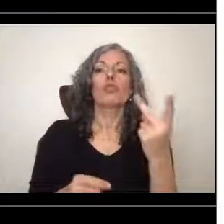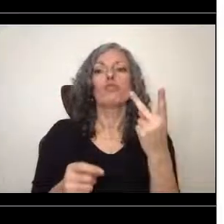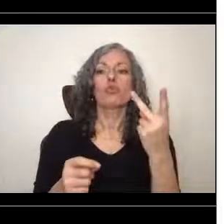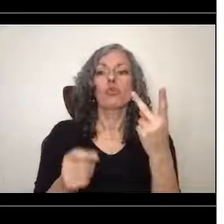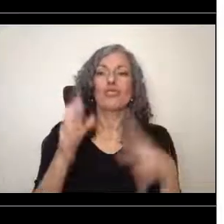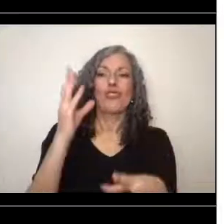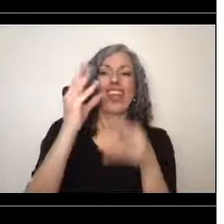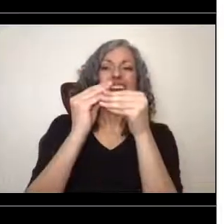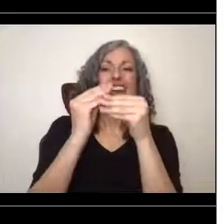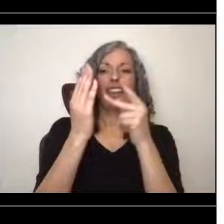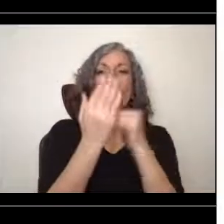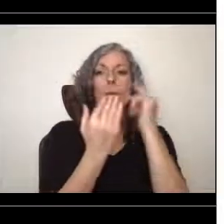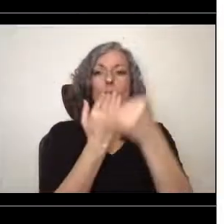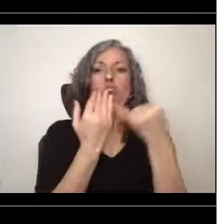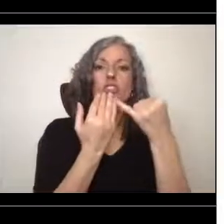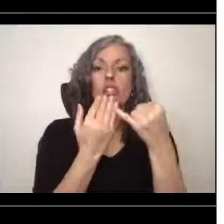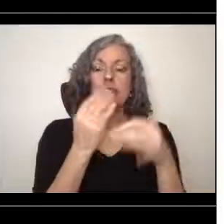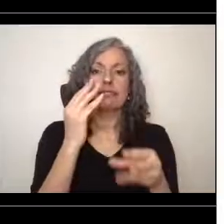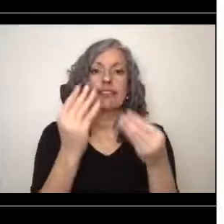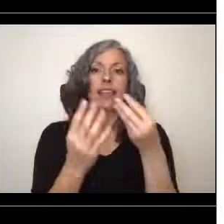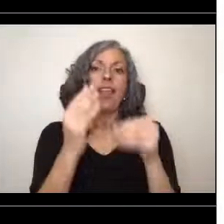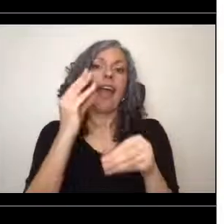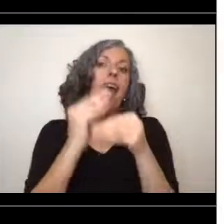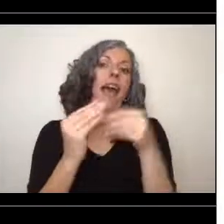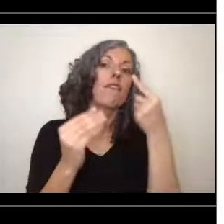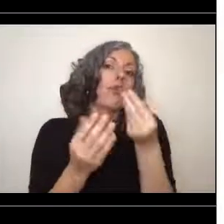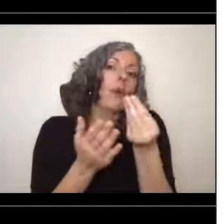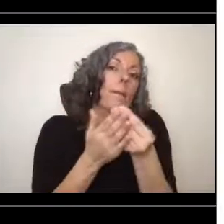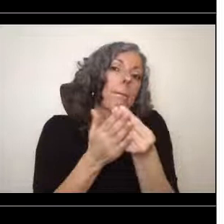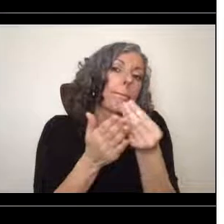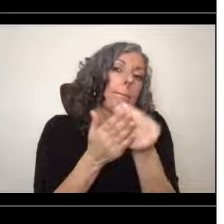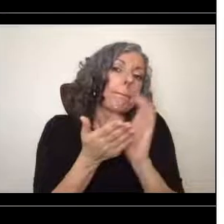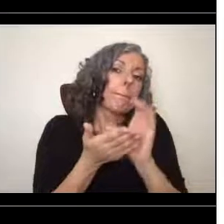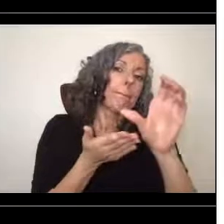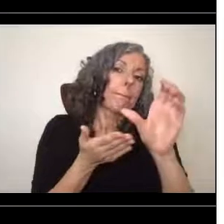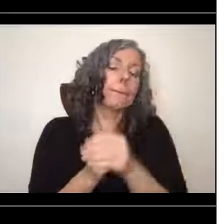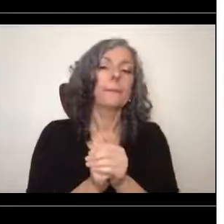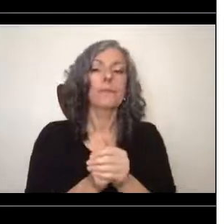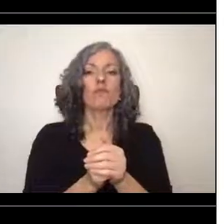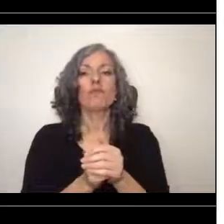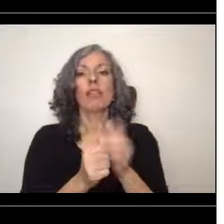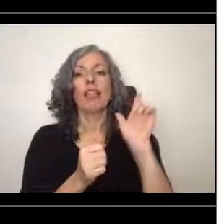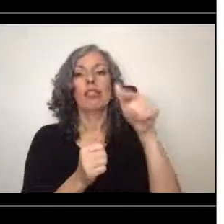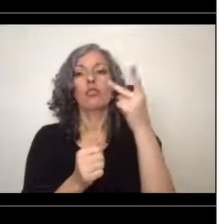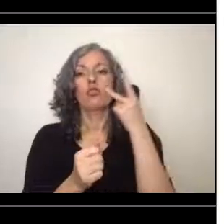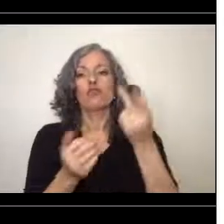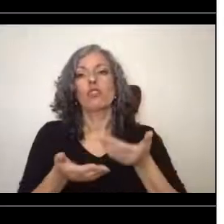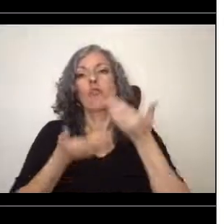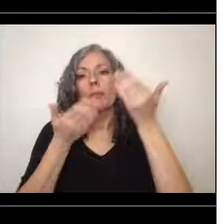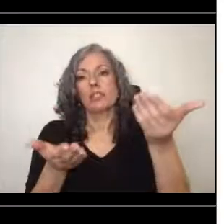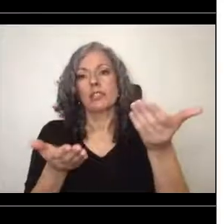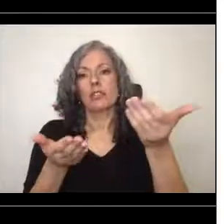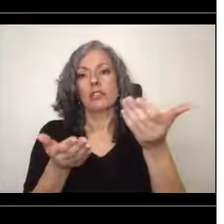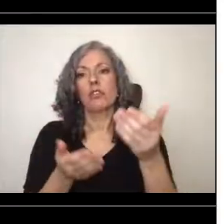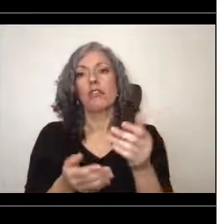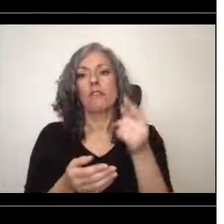projects to take advantage of additional funding. Later in the agenda, you'll see a recommendation by the department to amend the